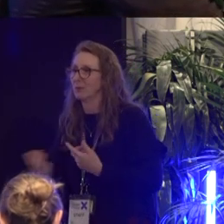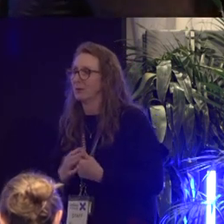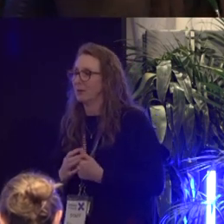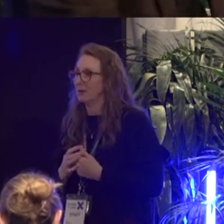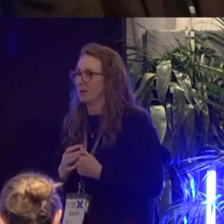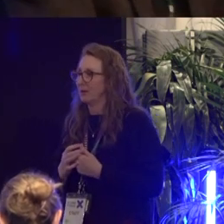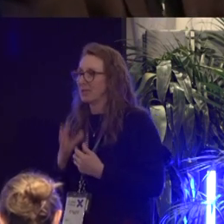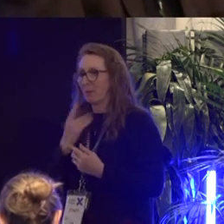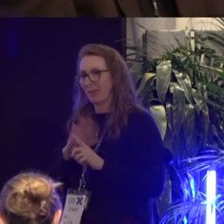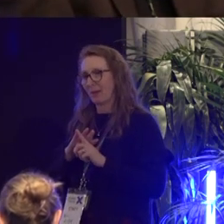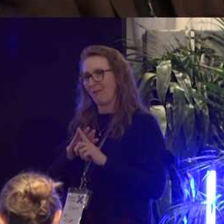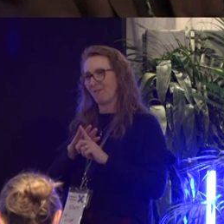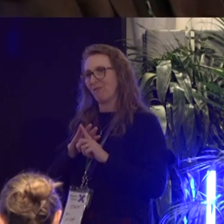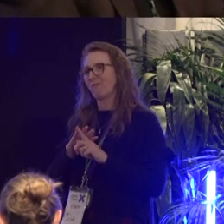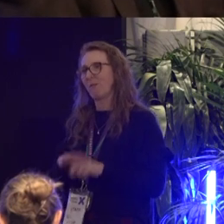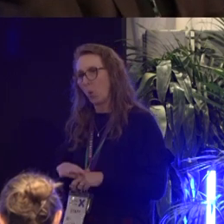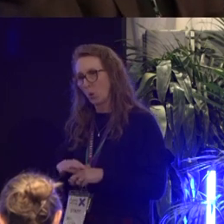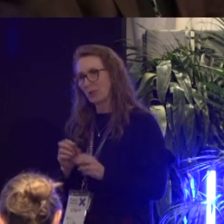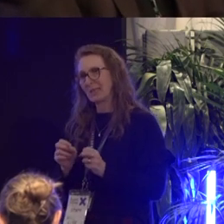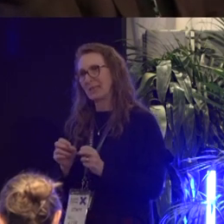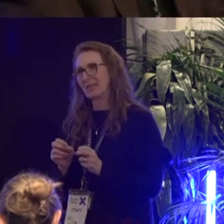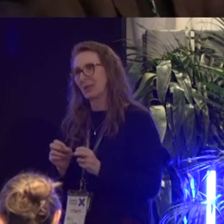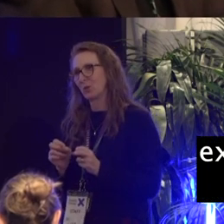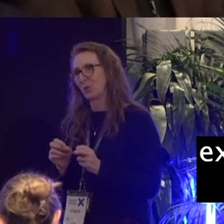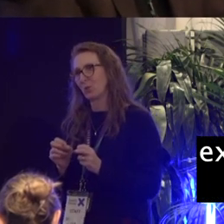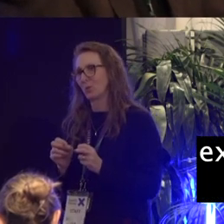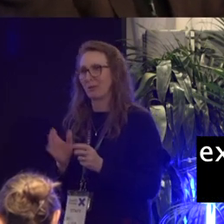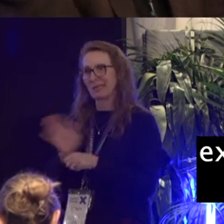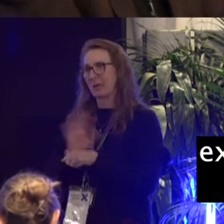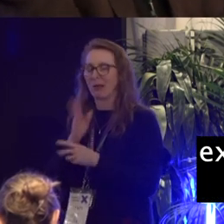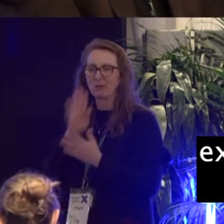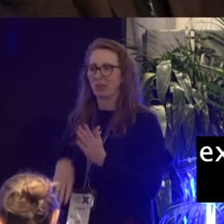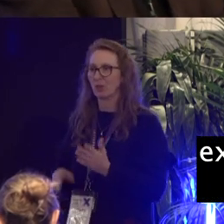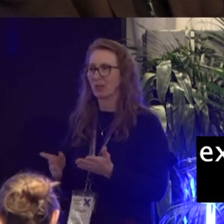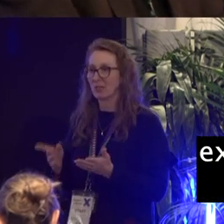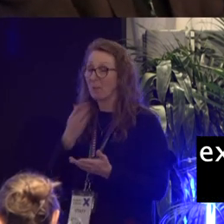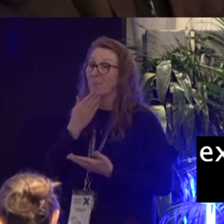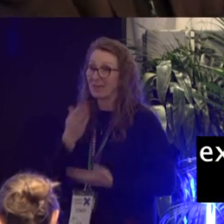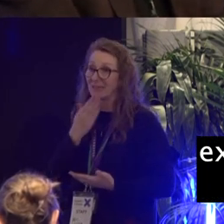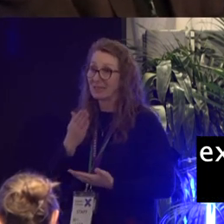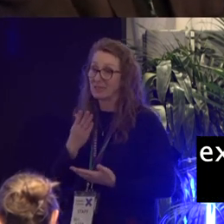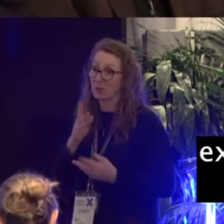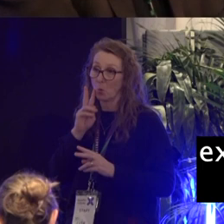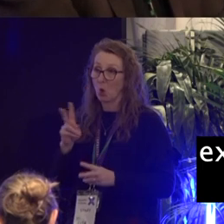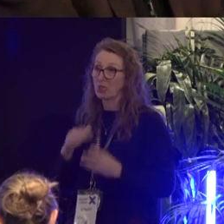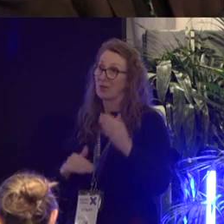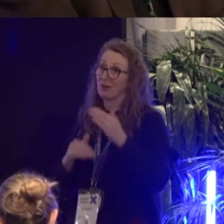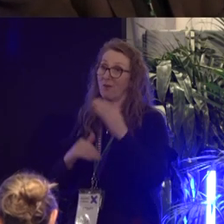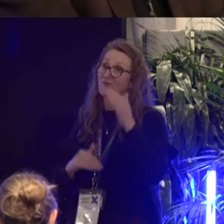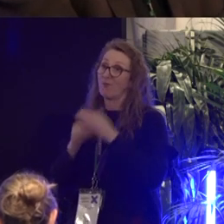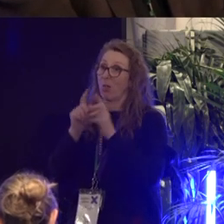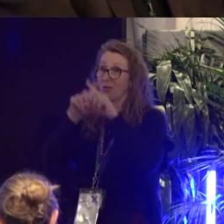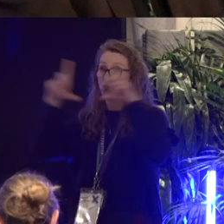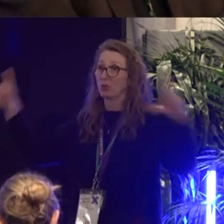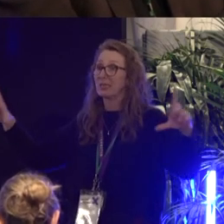of almost forced them into a sort of cinematic experience, which was, please watch this in full screen, put your phone away.